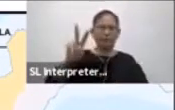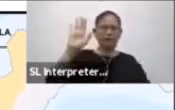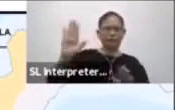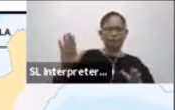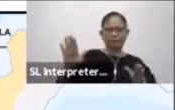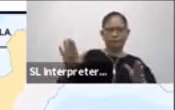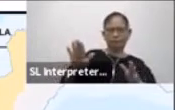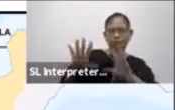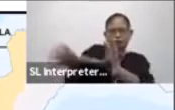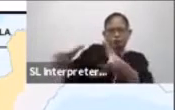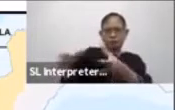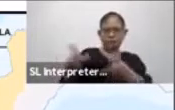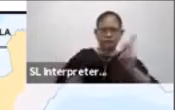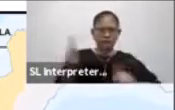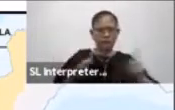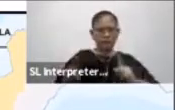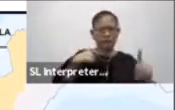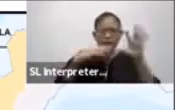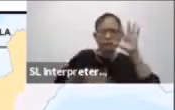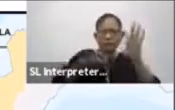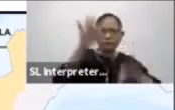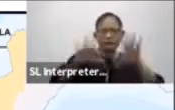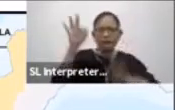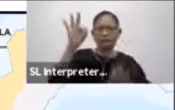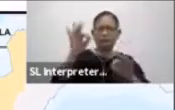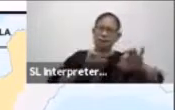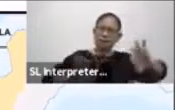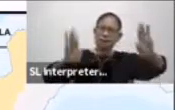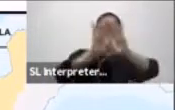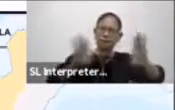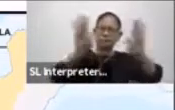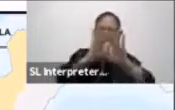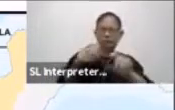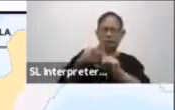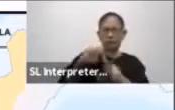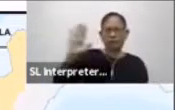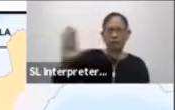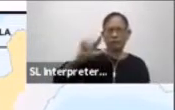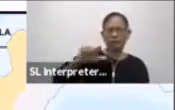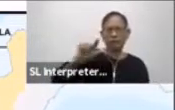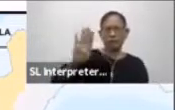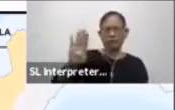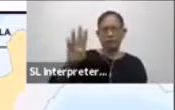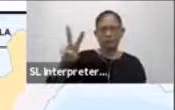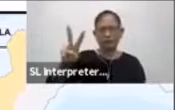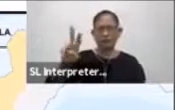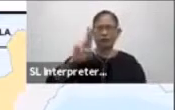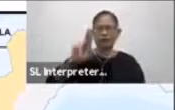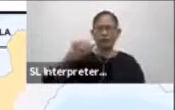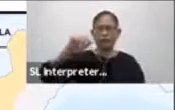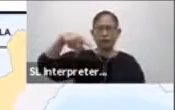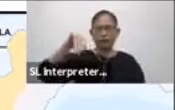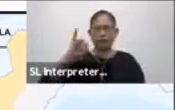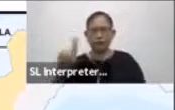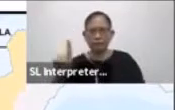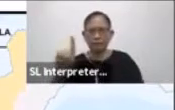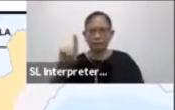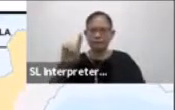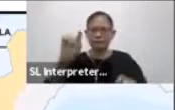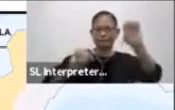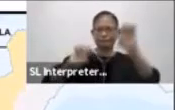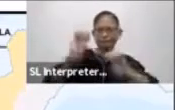and I will present findings, key findings from the GBV rapid assessment that UNFPA Indonesia